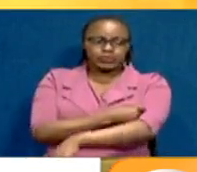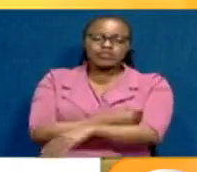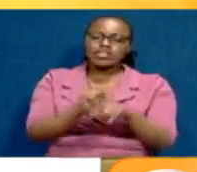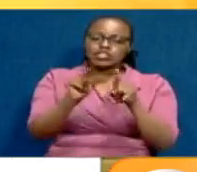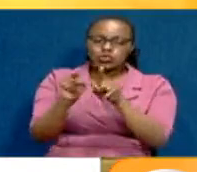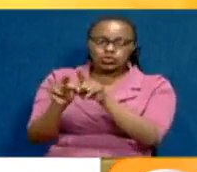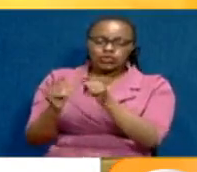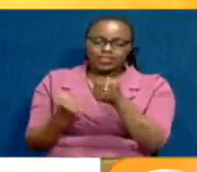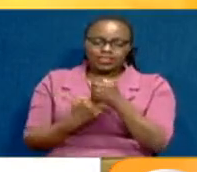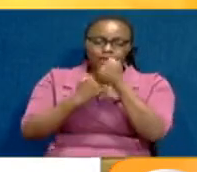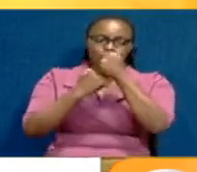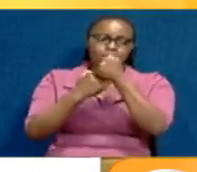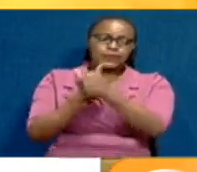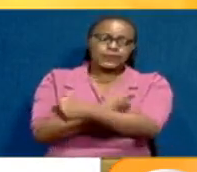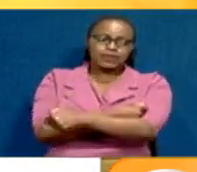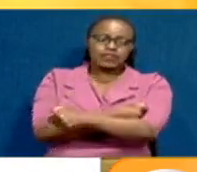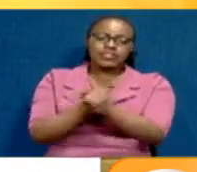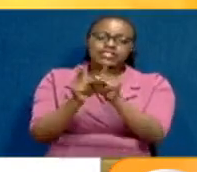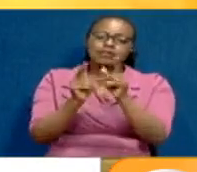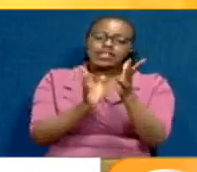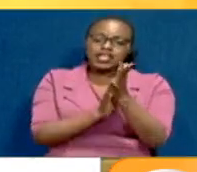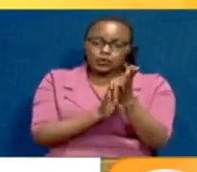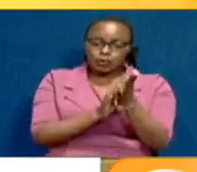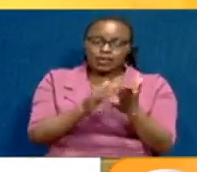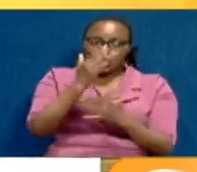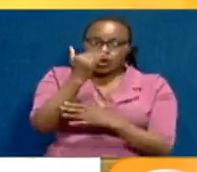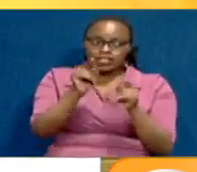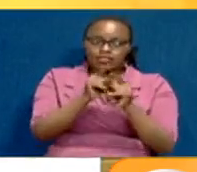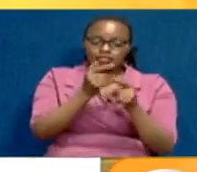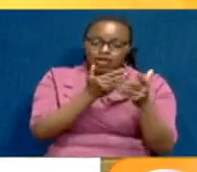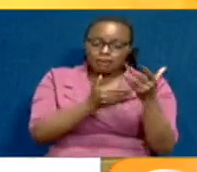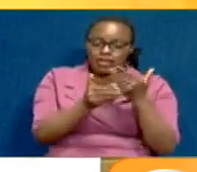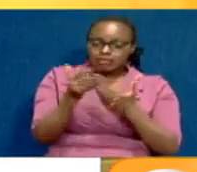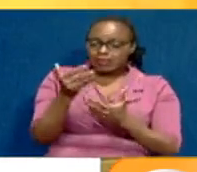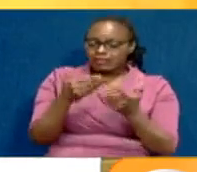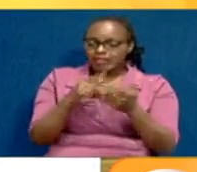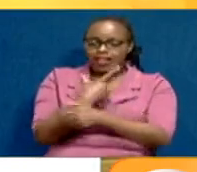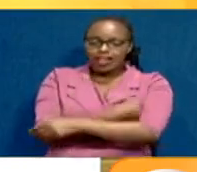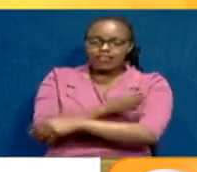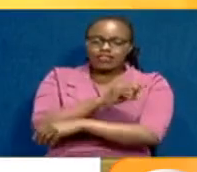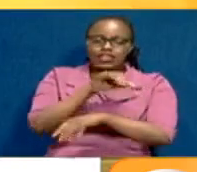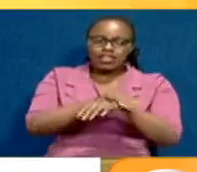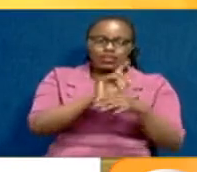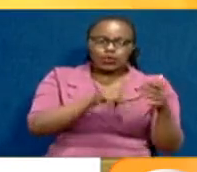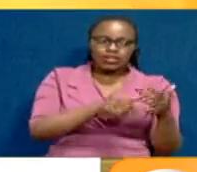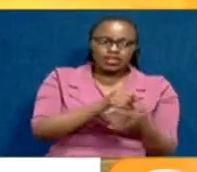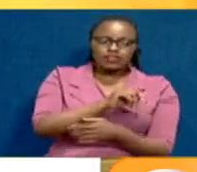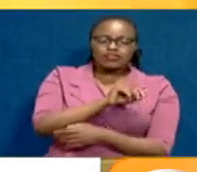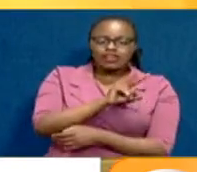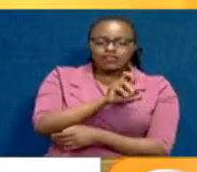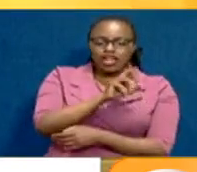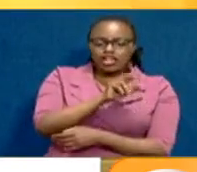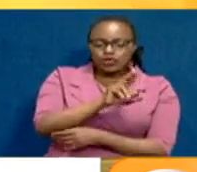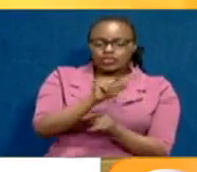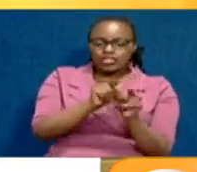and a booster shot is recommended, especially by mixing the vaccines. If you took what you call viral vector, so if you